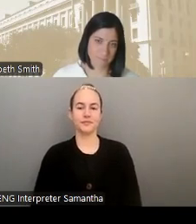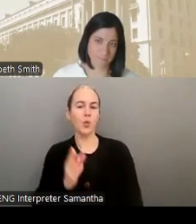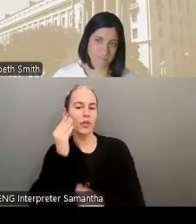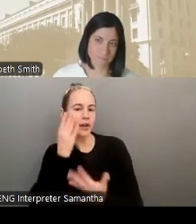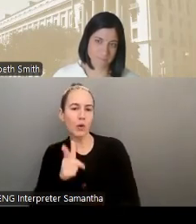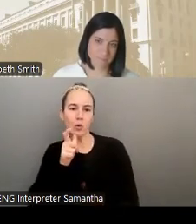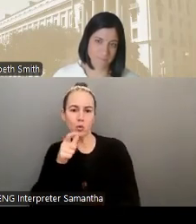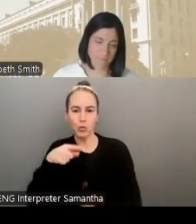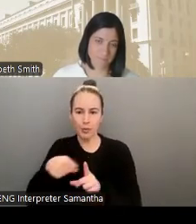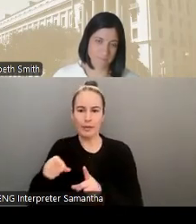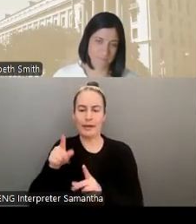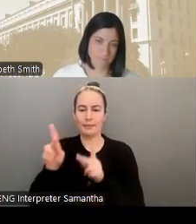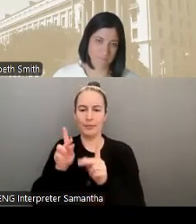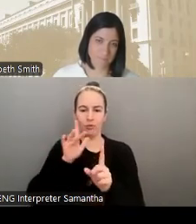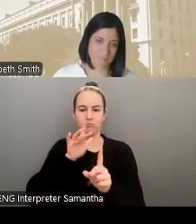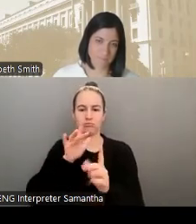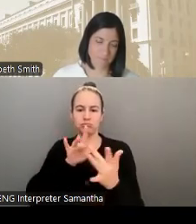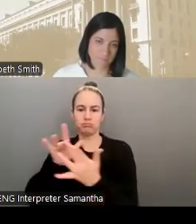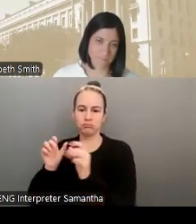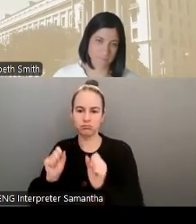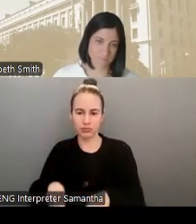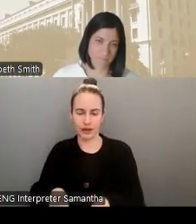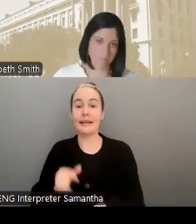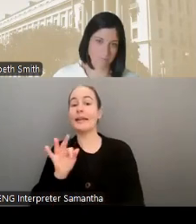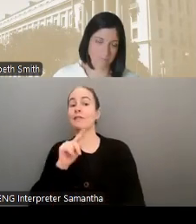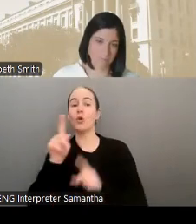contacts are and who to reach out to with any questions.